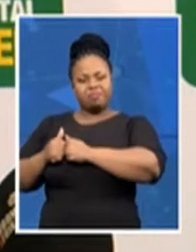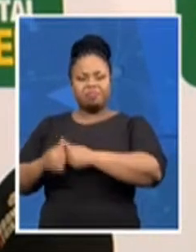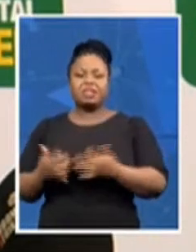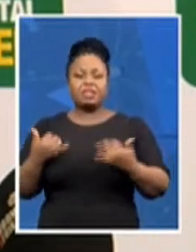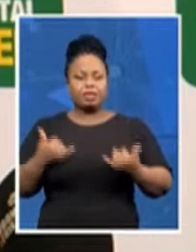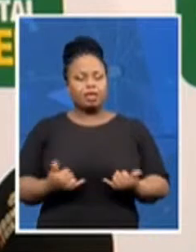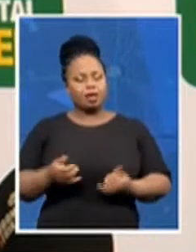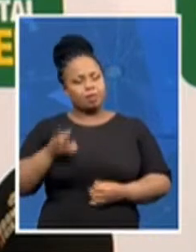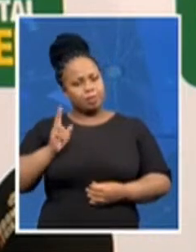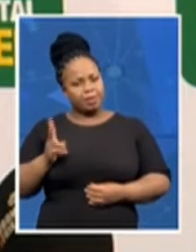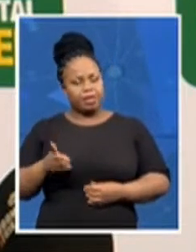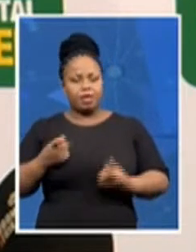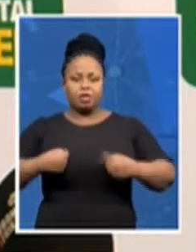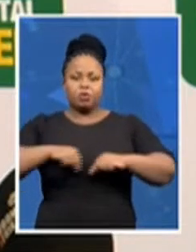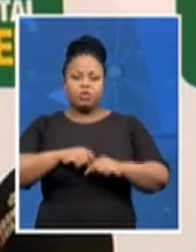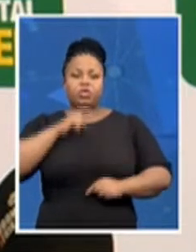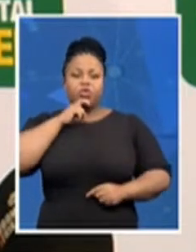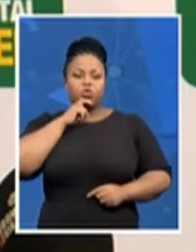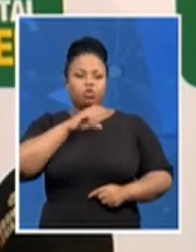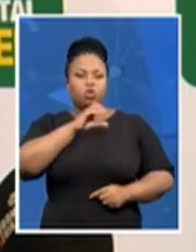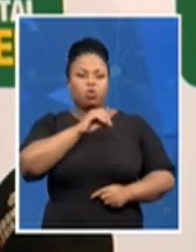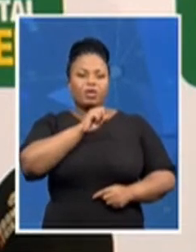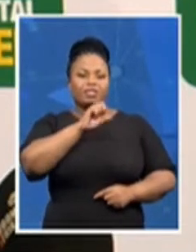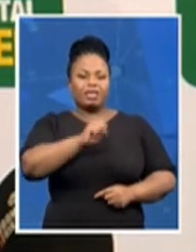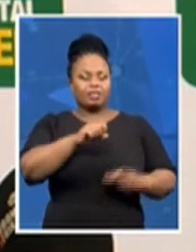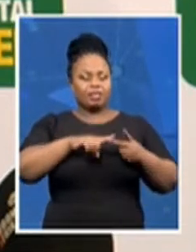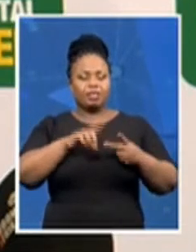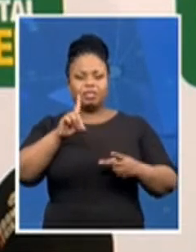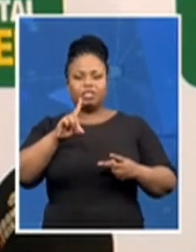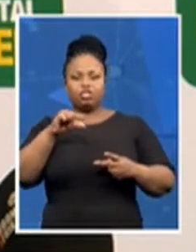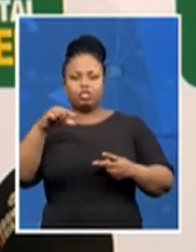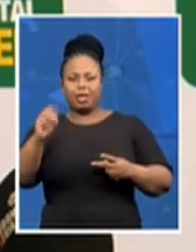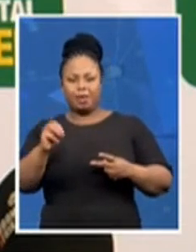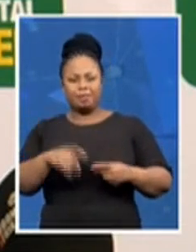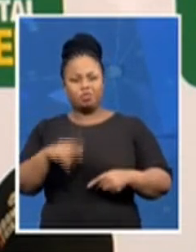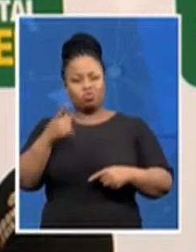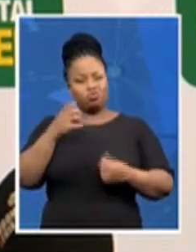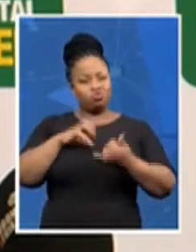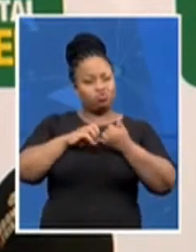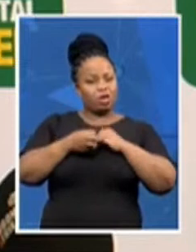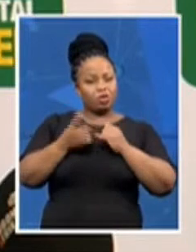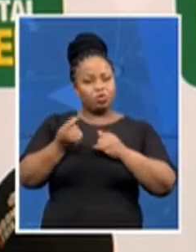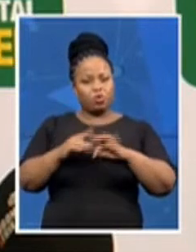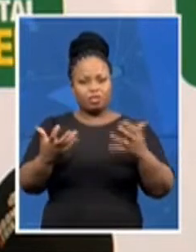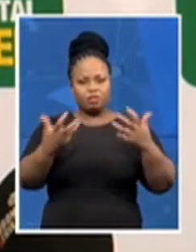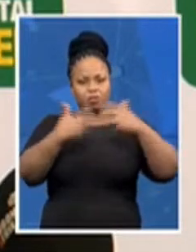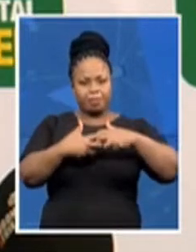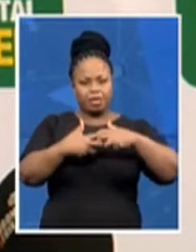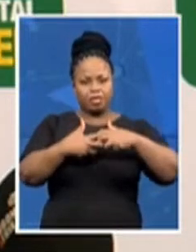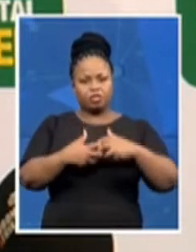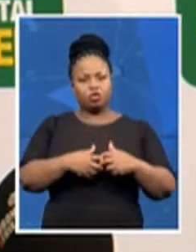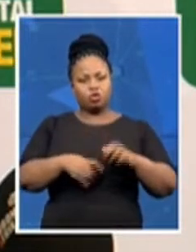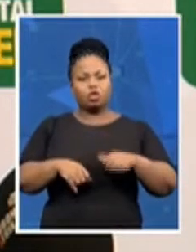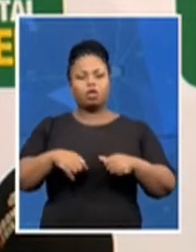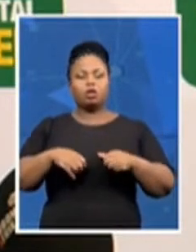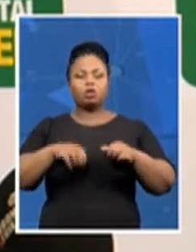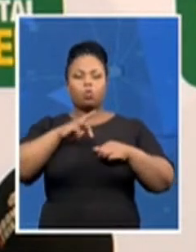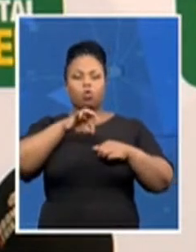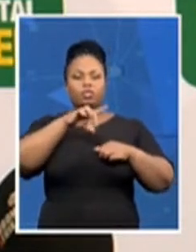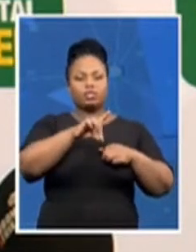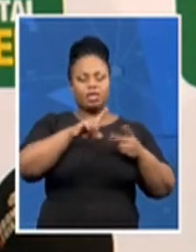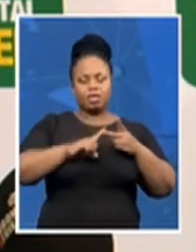OSS and DDM to coordinate through wards and local municipalities. We are encouraged by